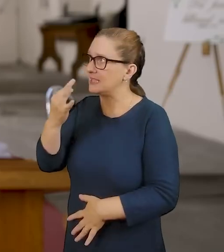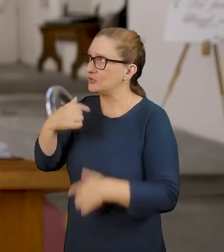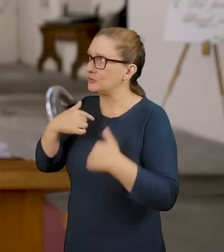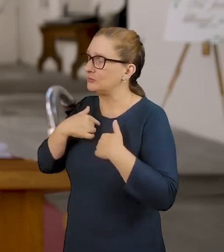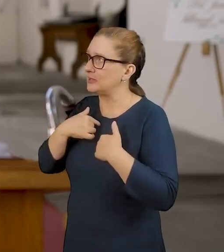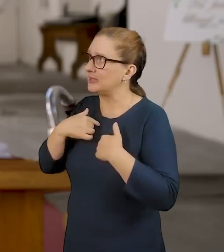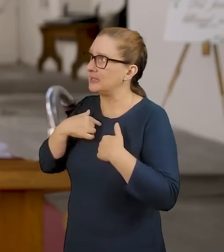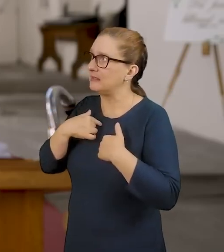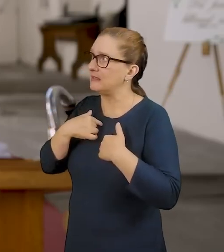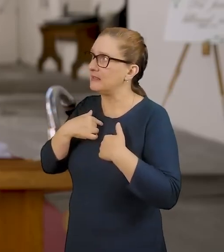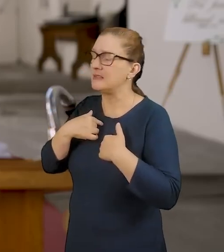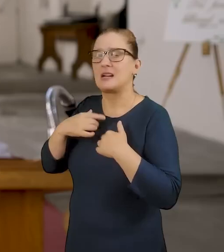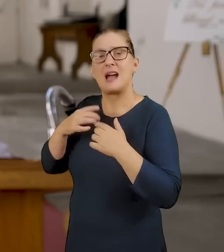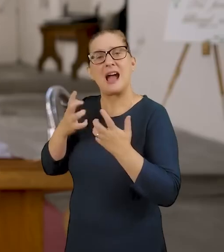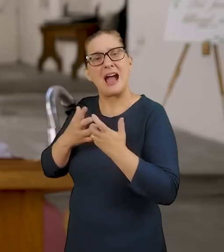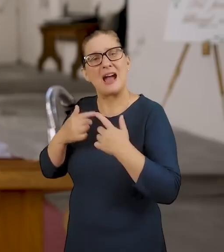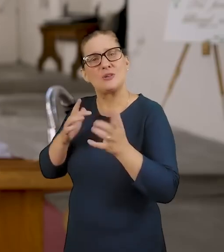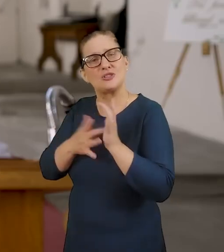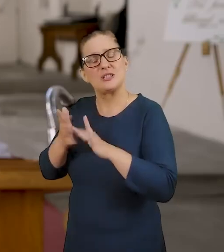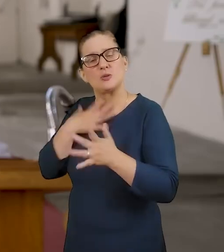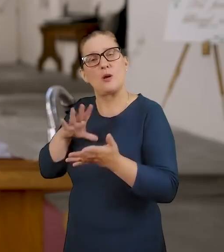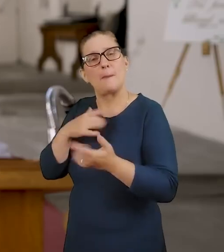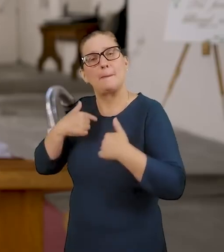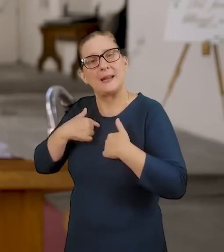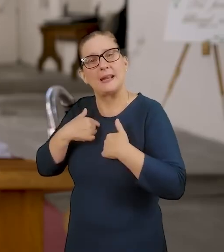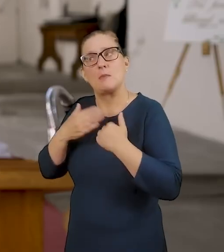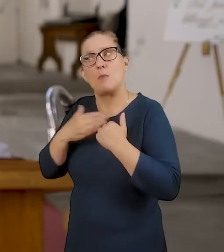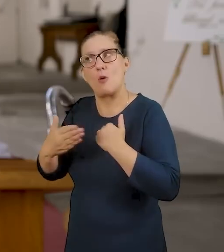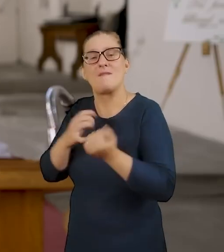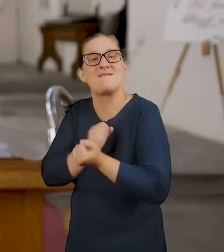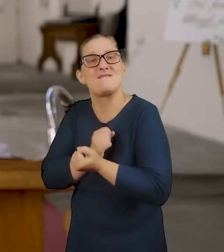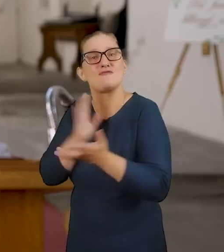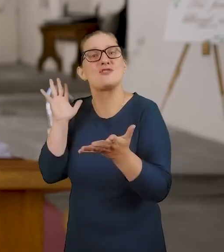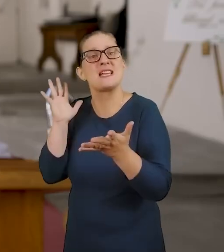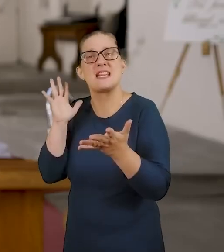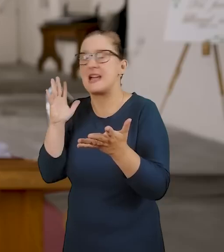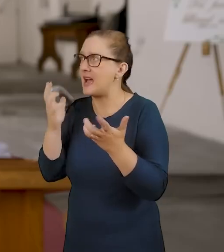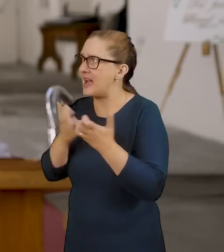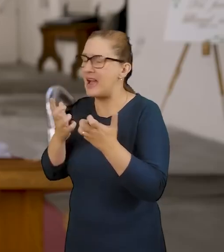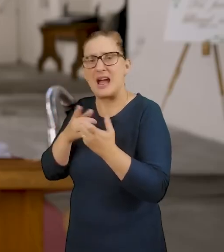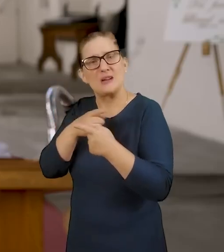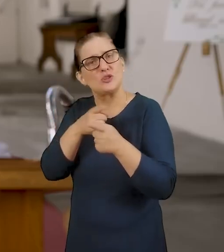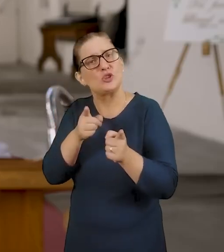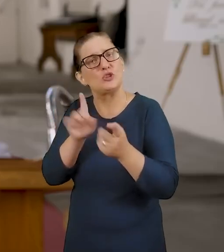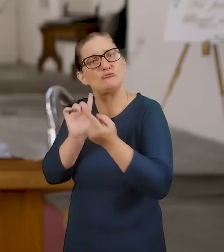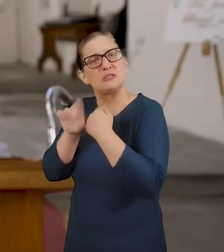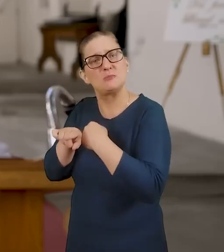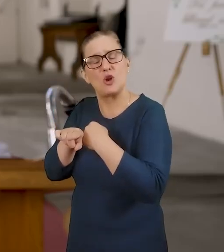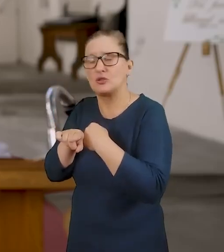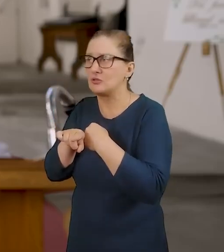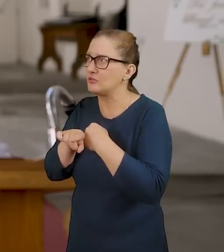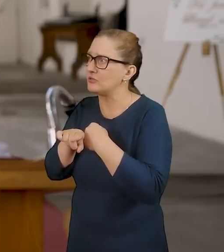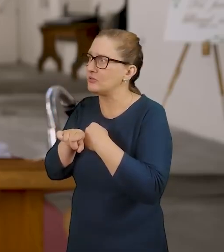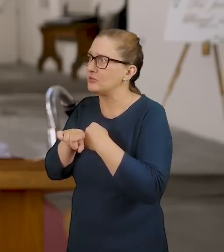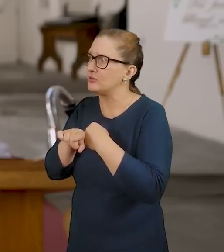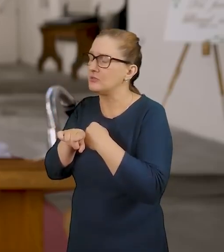about Jesus's invitation to you. How might Jesus want to liberate and set you free? And how do you